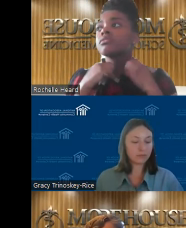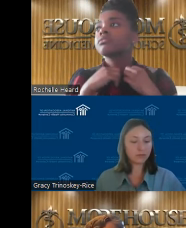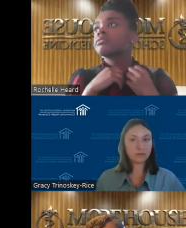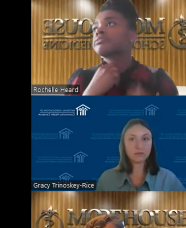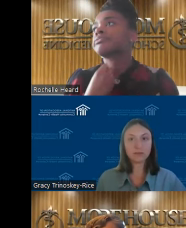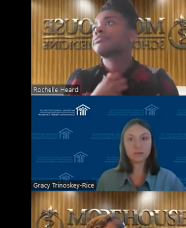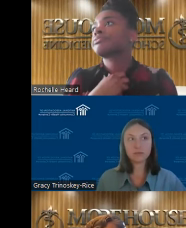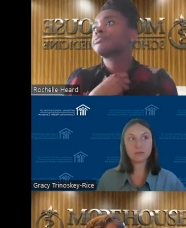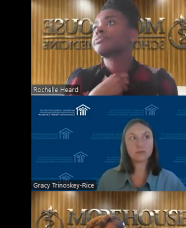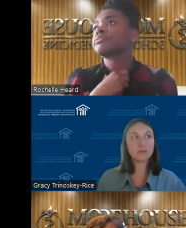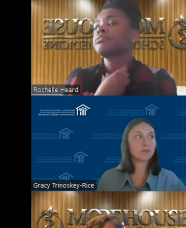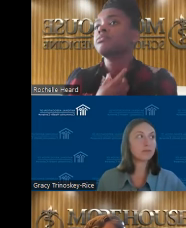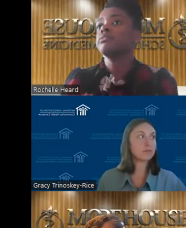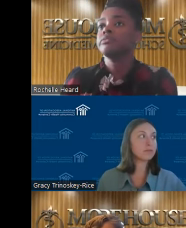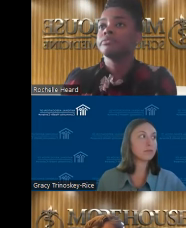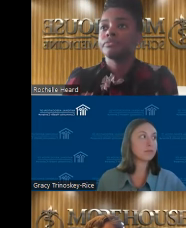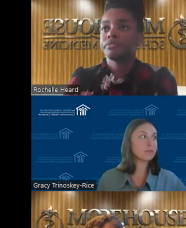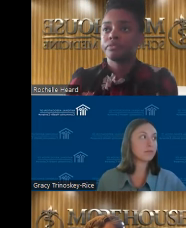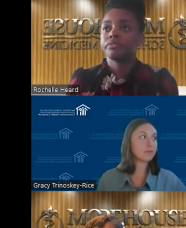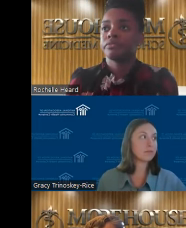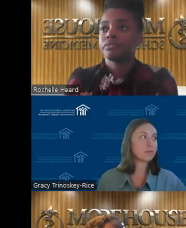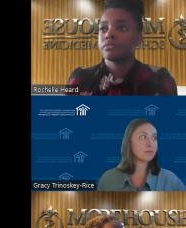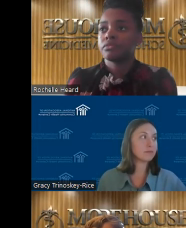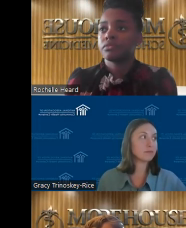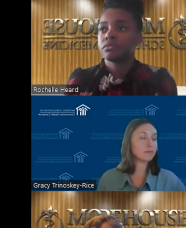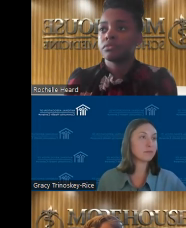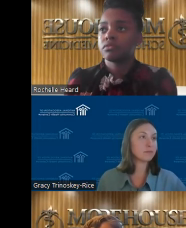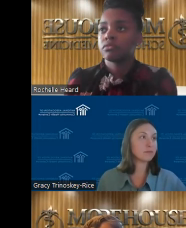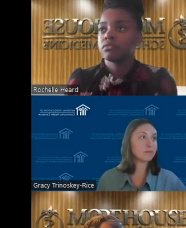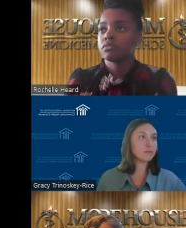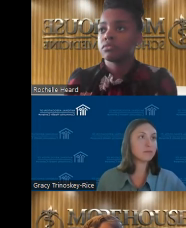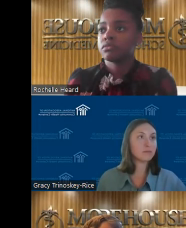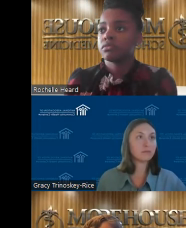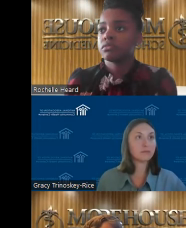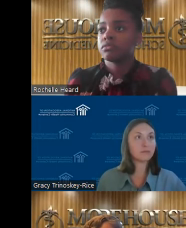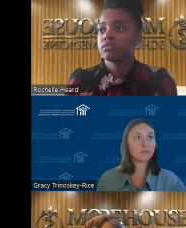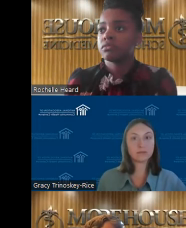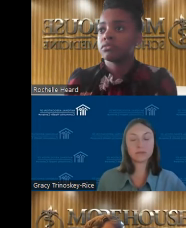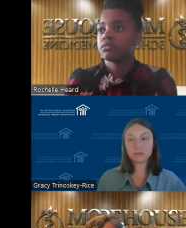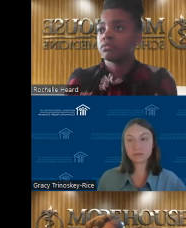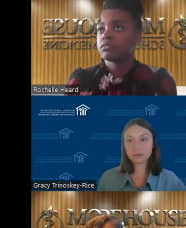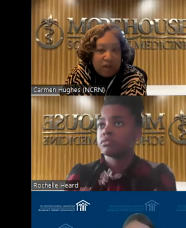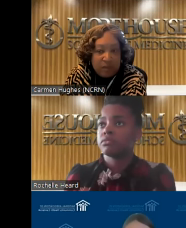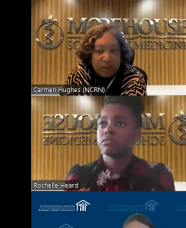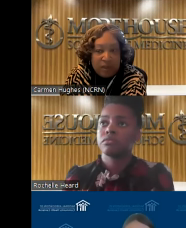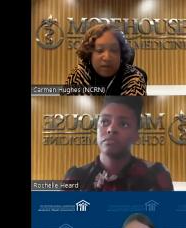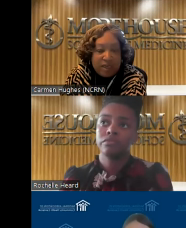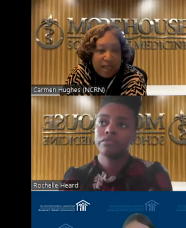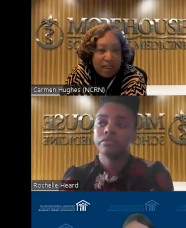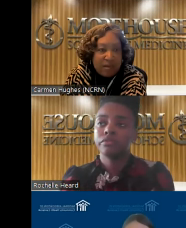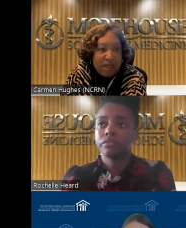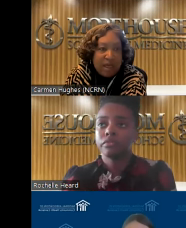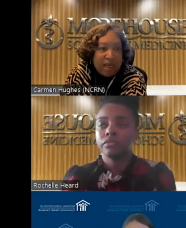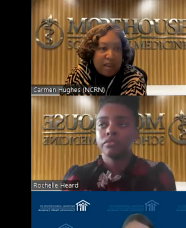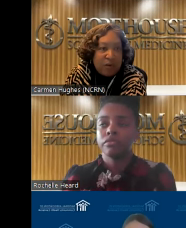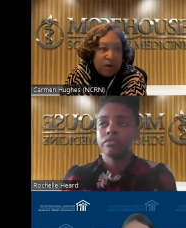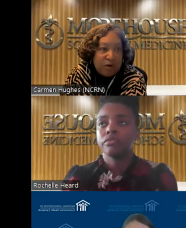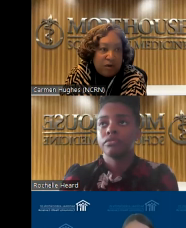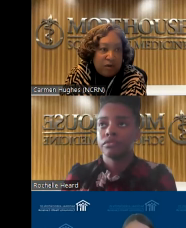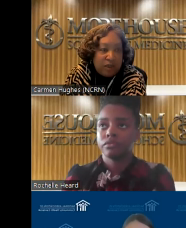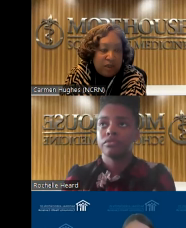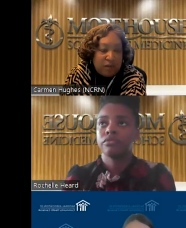and participants, thank you, a huge thank you for joining today. And we greatly value your input, your time, and